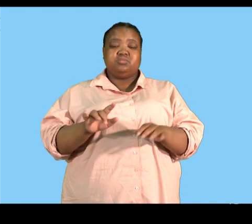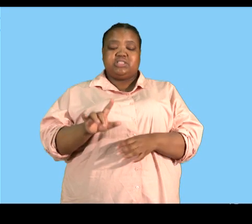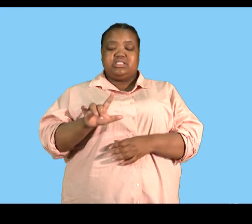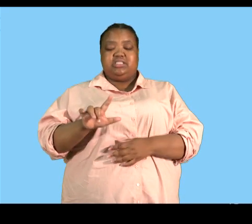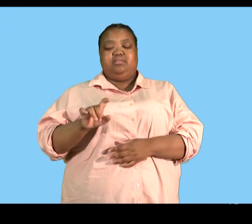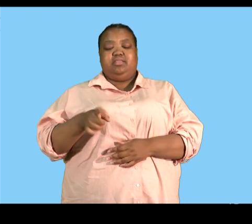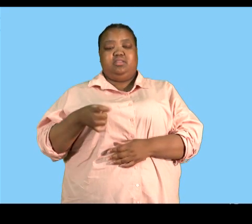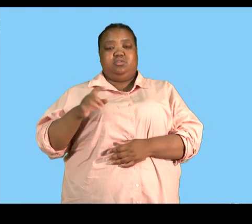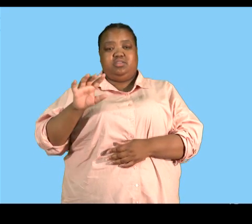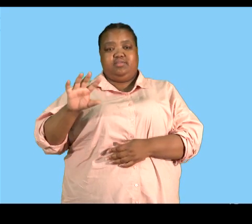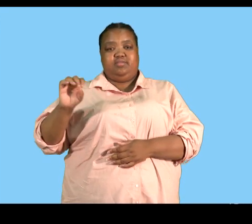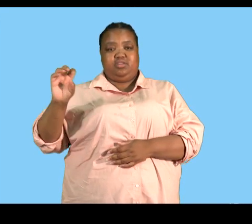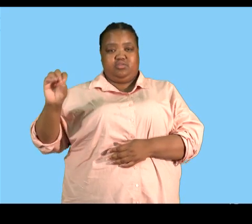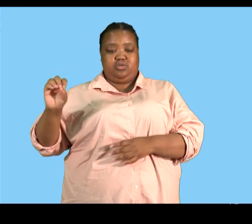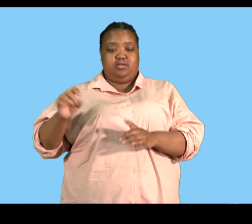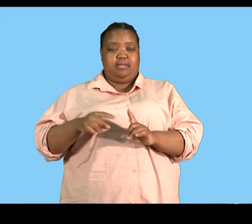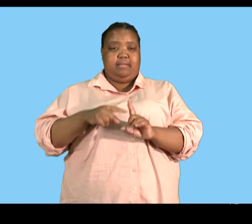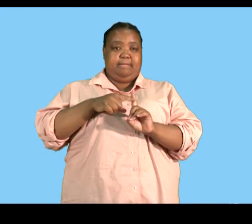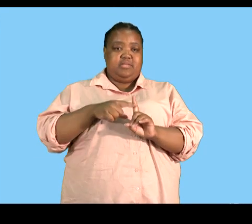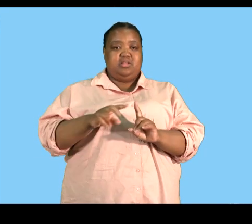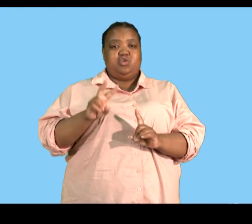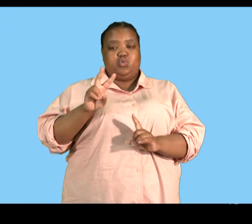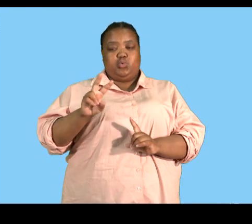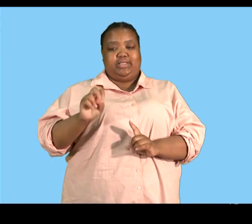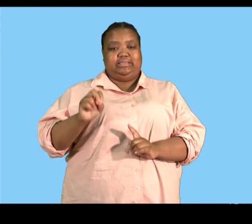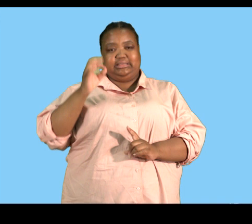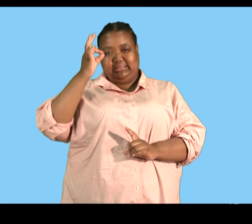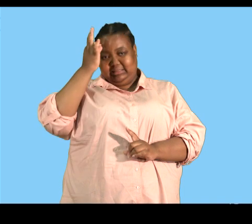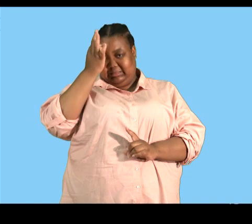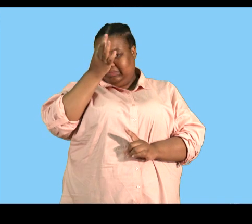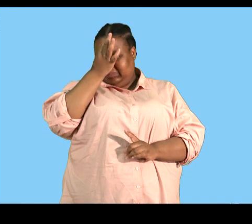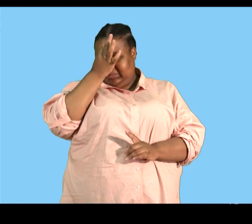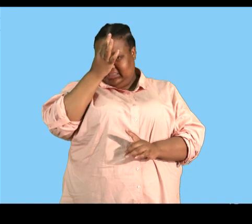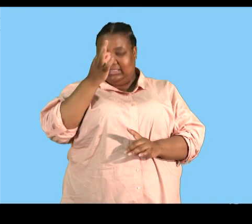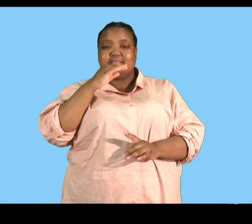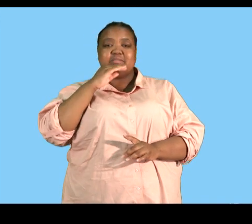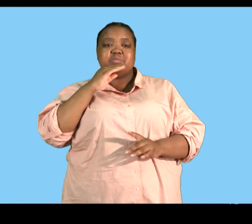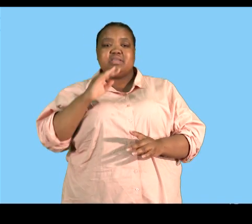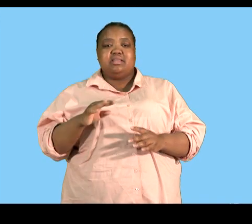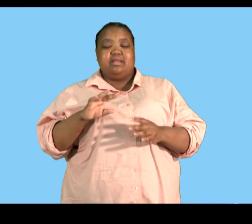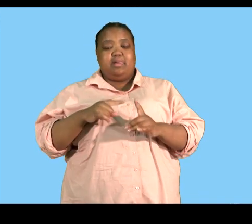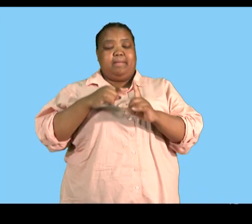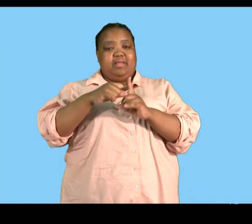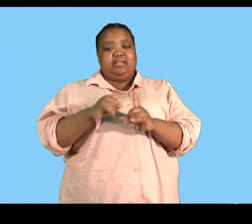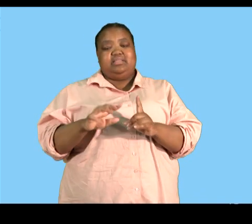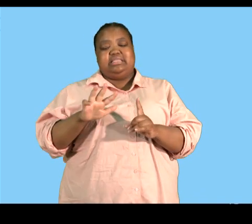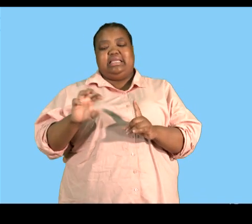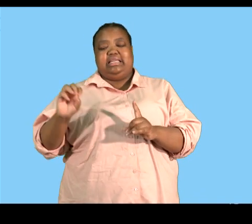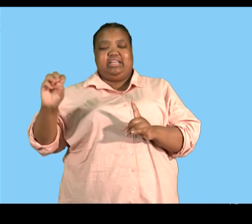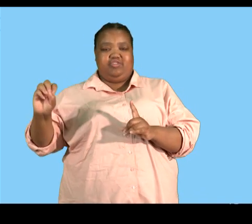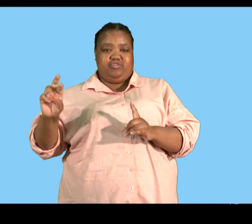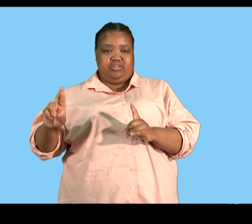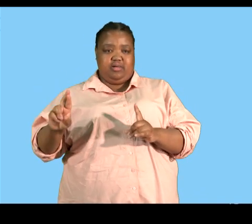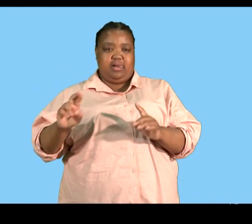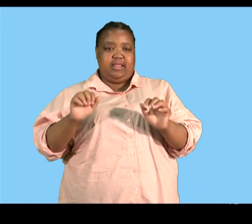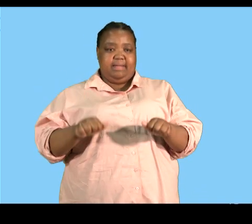7,500, and the extra 25 minutes of which they will be charged 900. So in total, it means they will